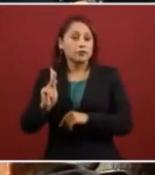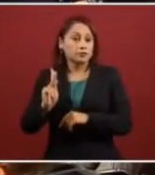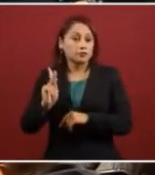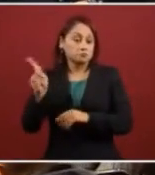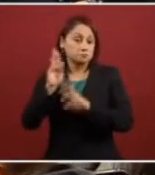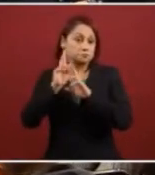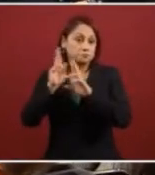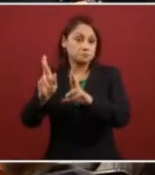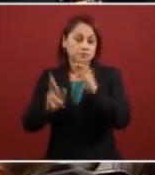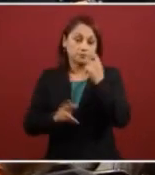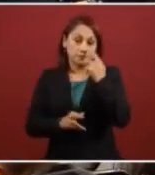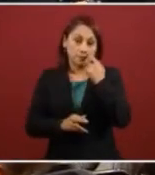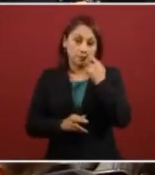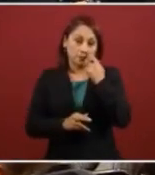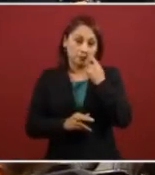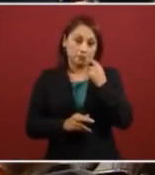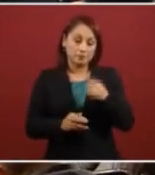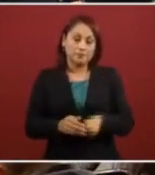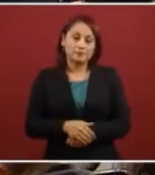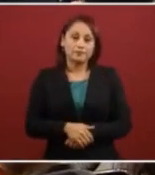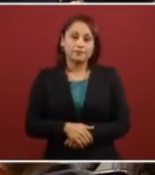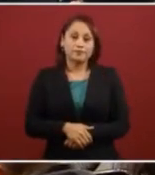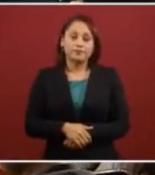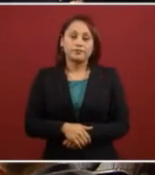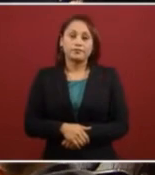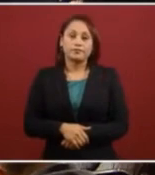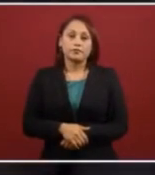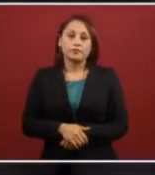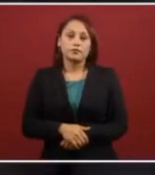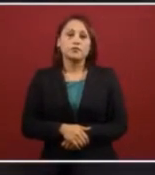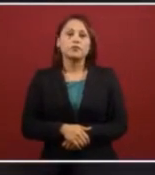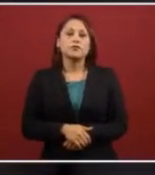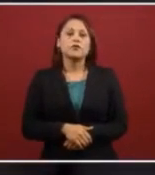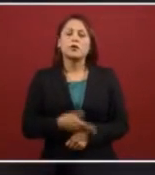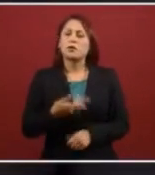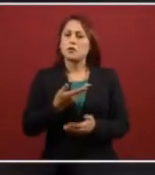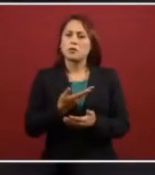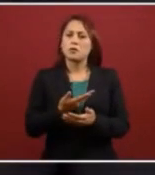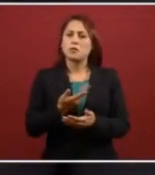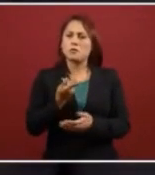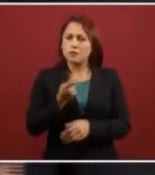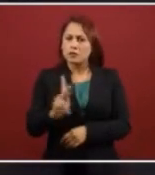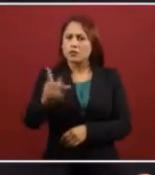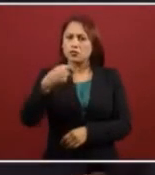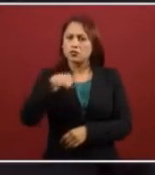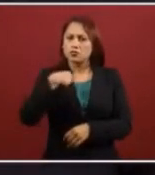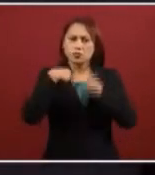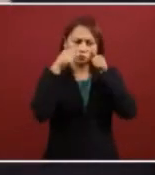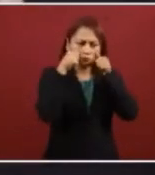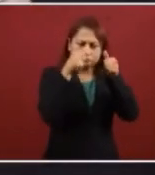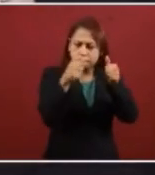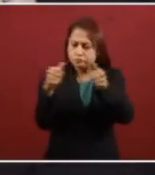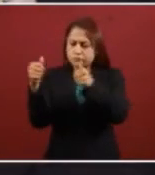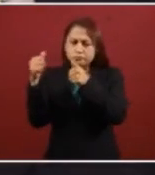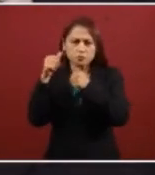Pues yo estoy pendiente. But I'm de